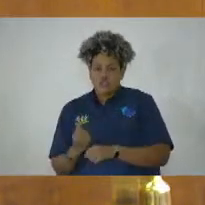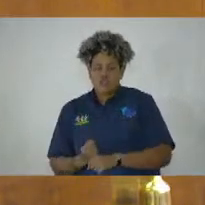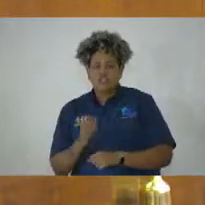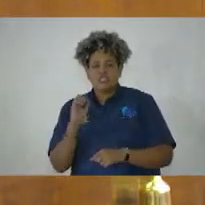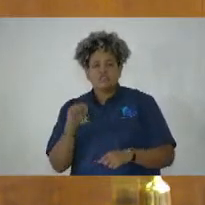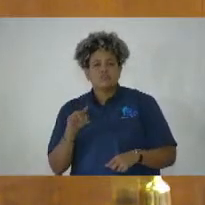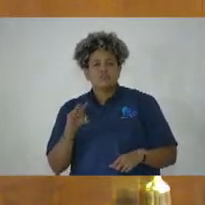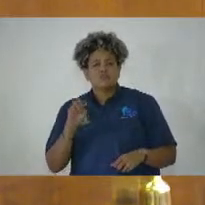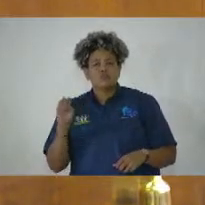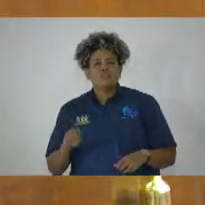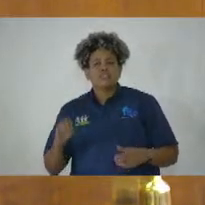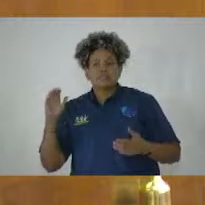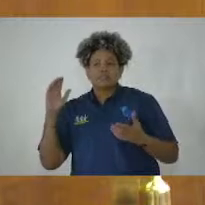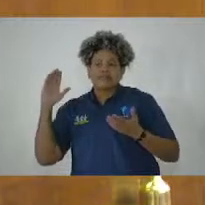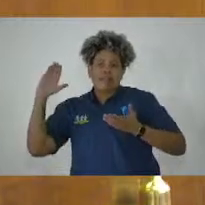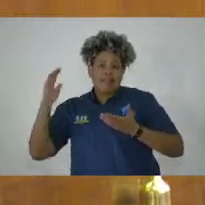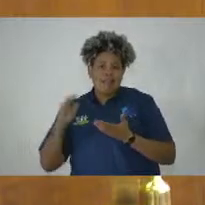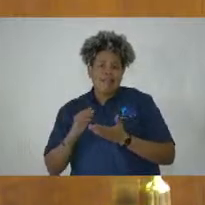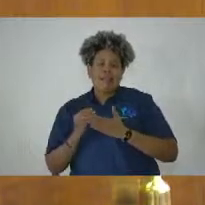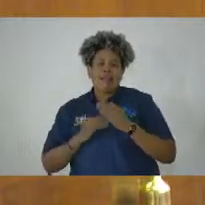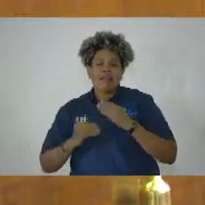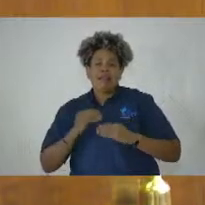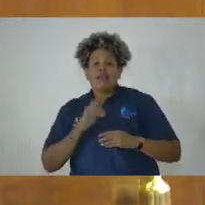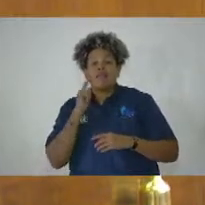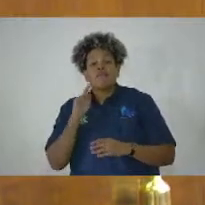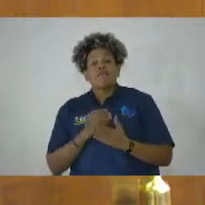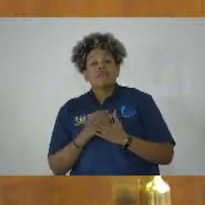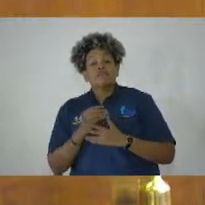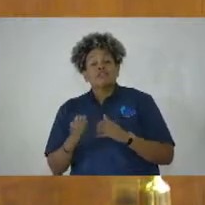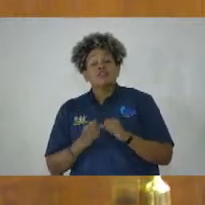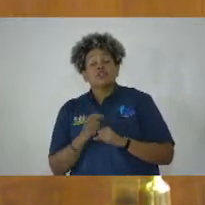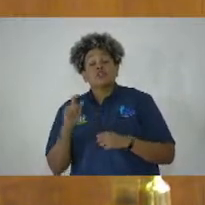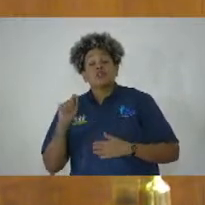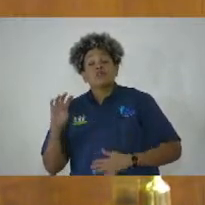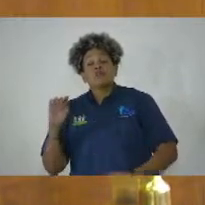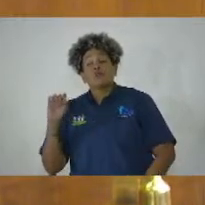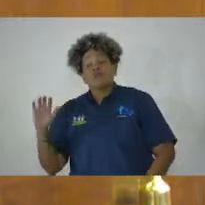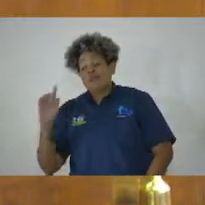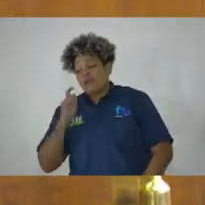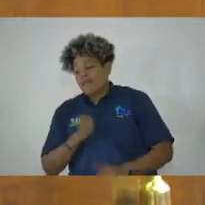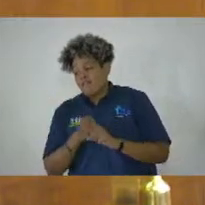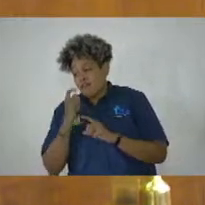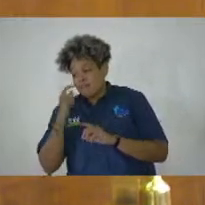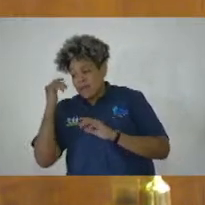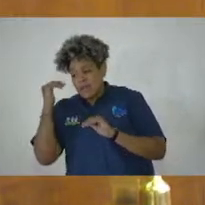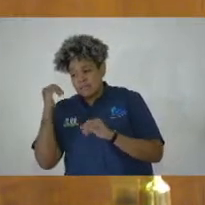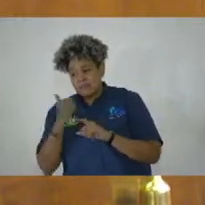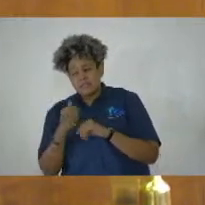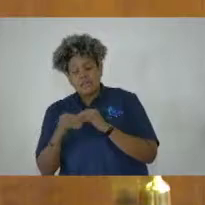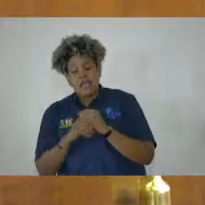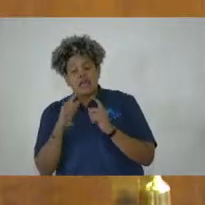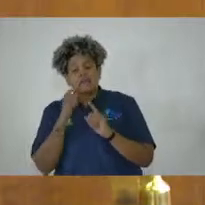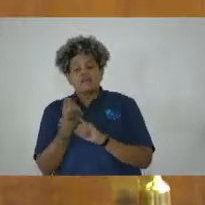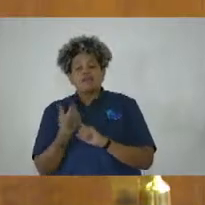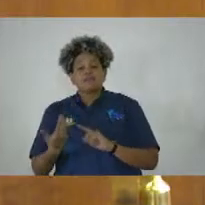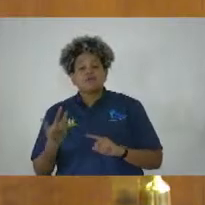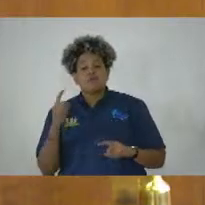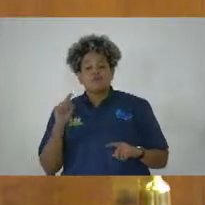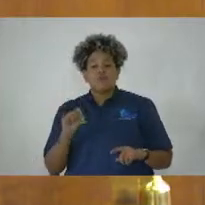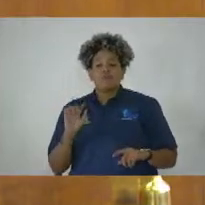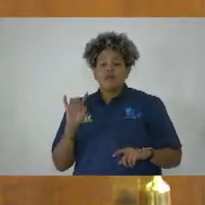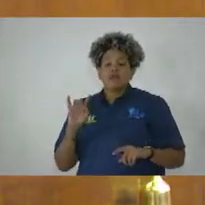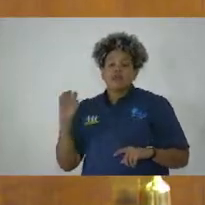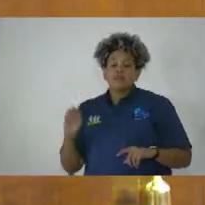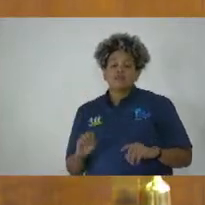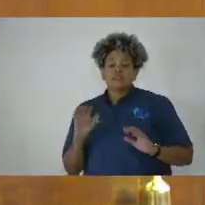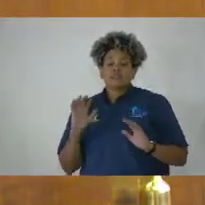0.2% for fiscal year 24-25, down from the initially expected expansion of